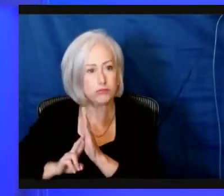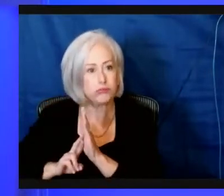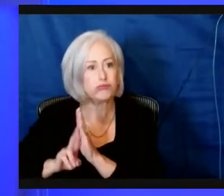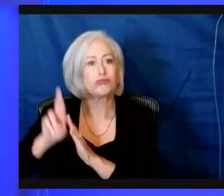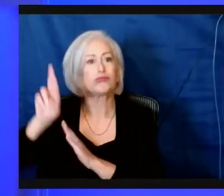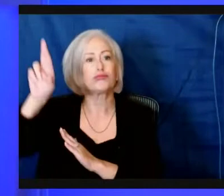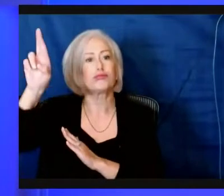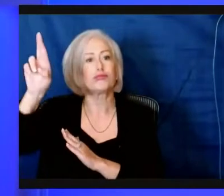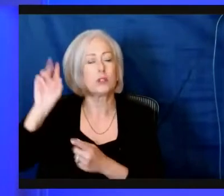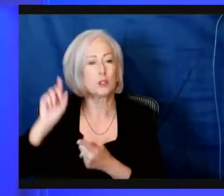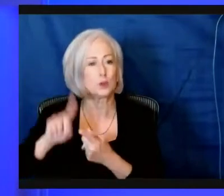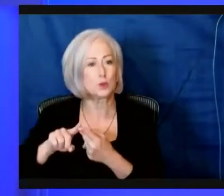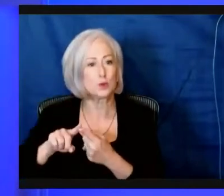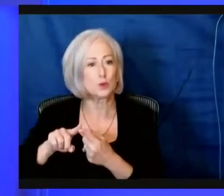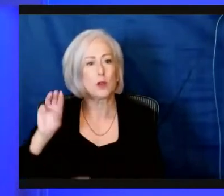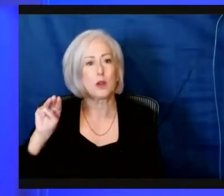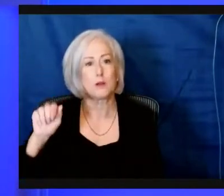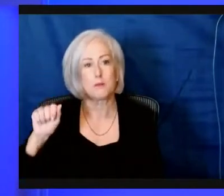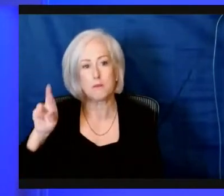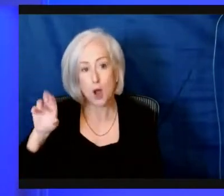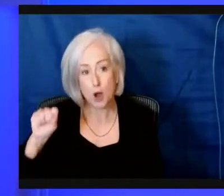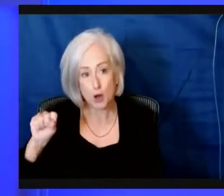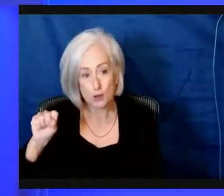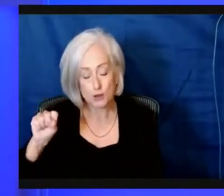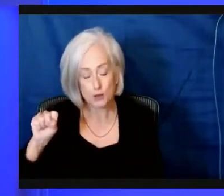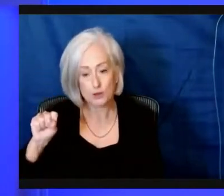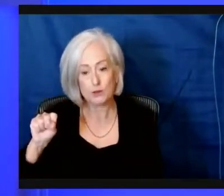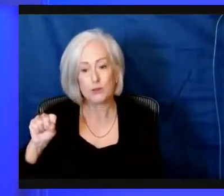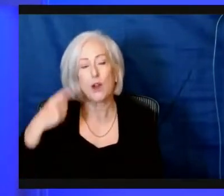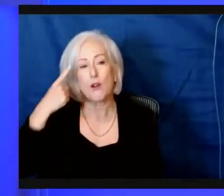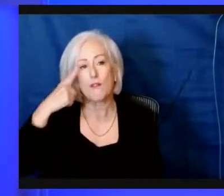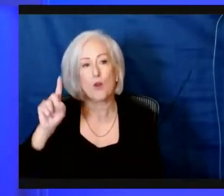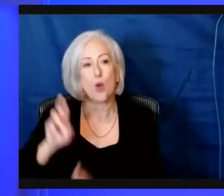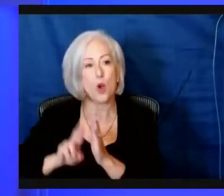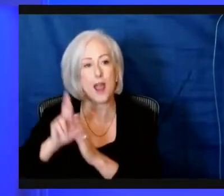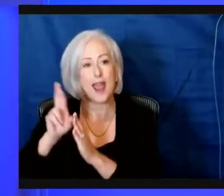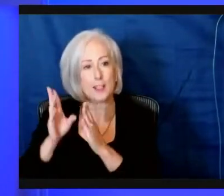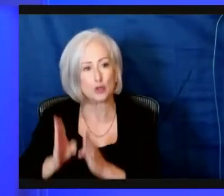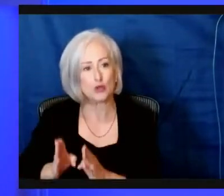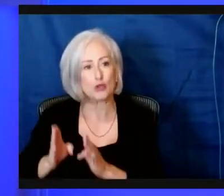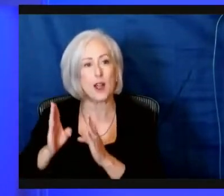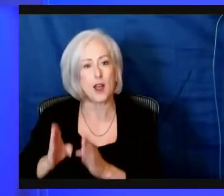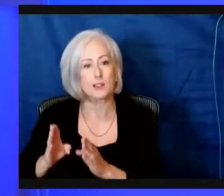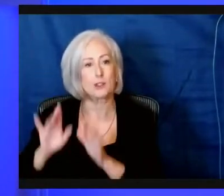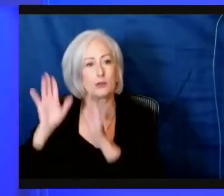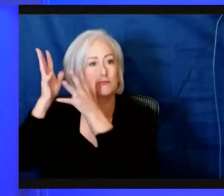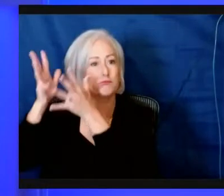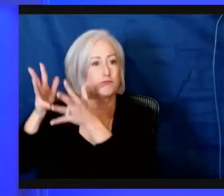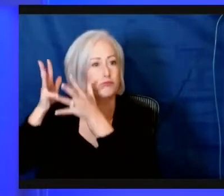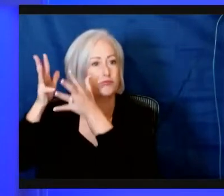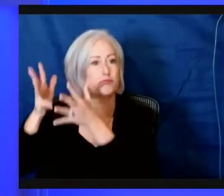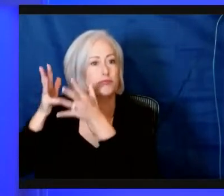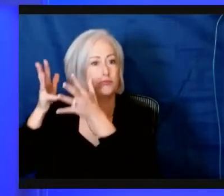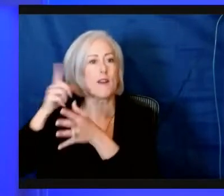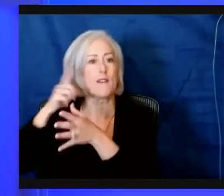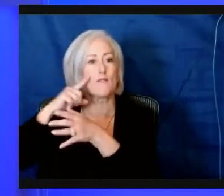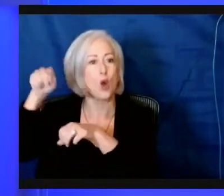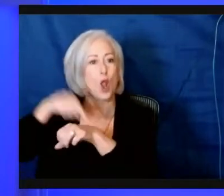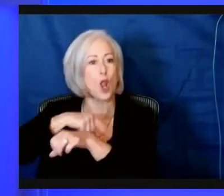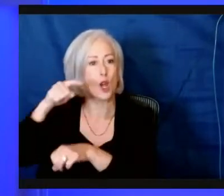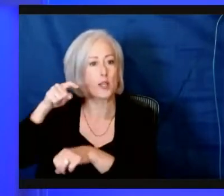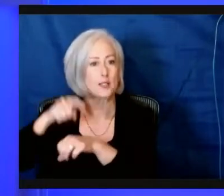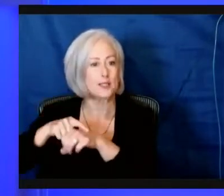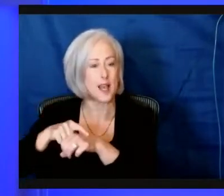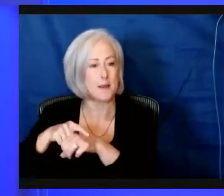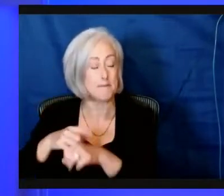send astronauts into deep space for a long period. It's estimated it'll take about 3 years to